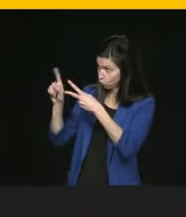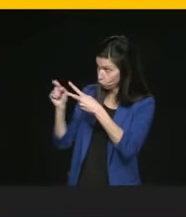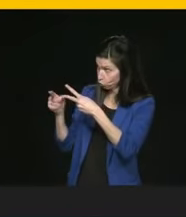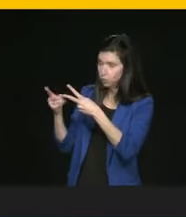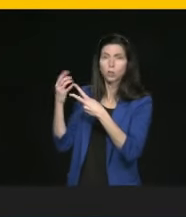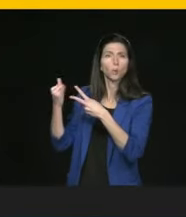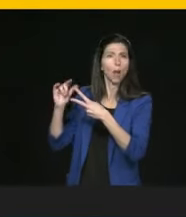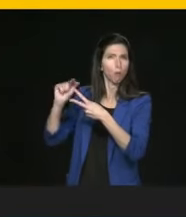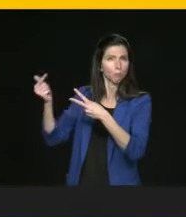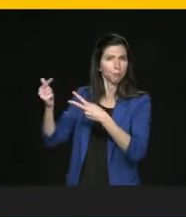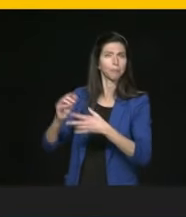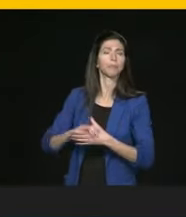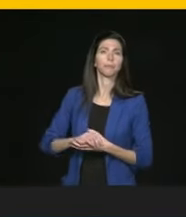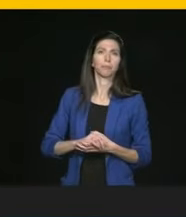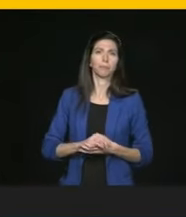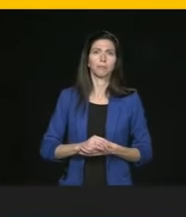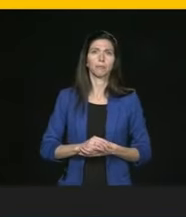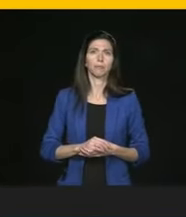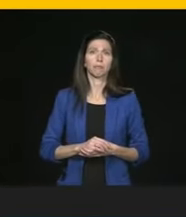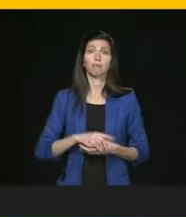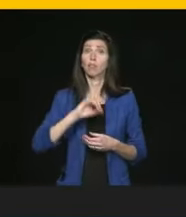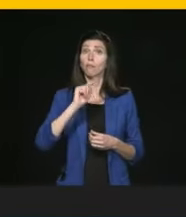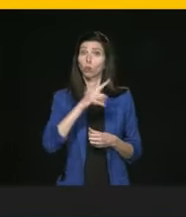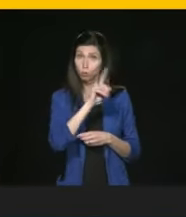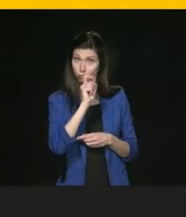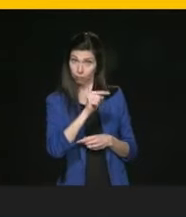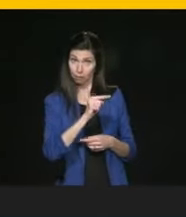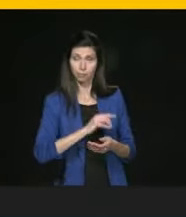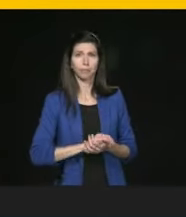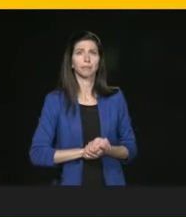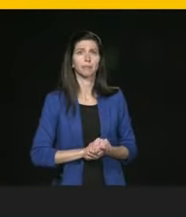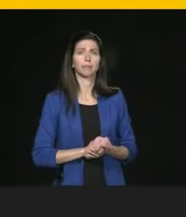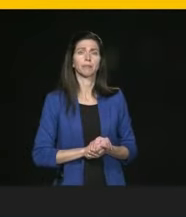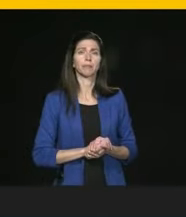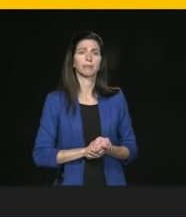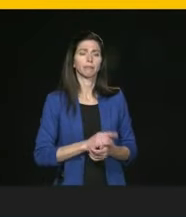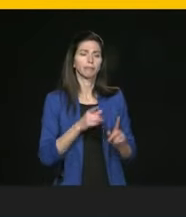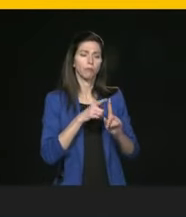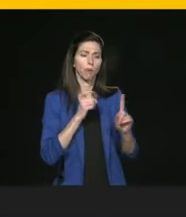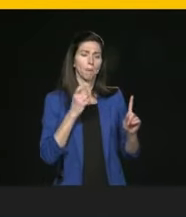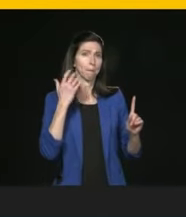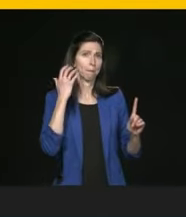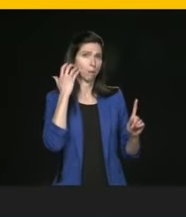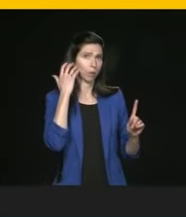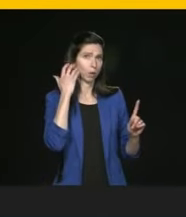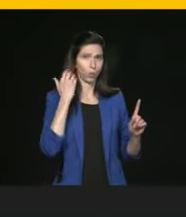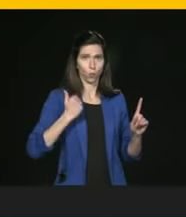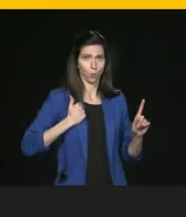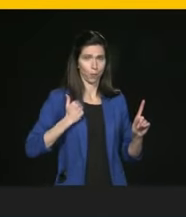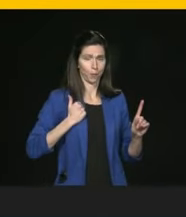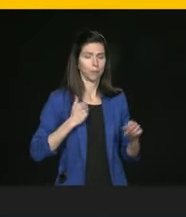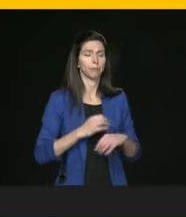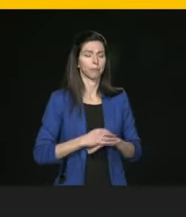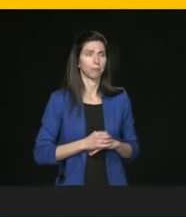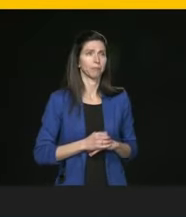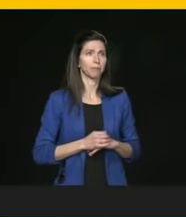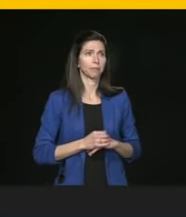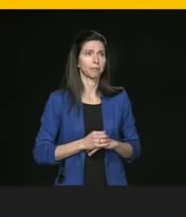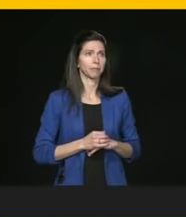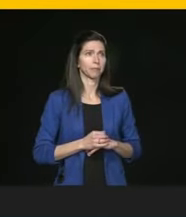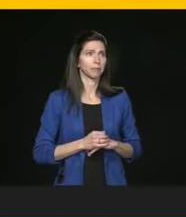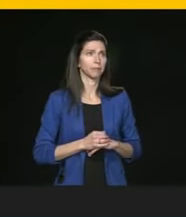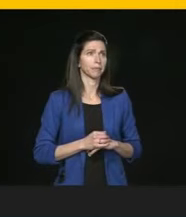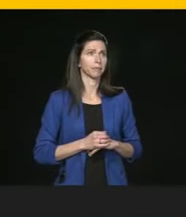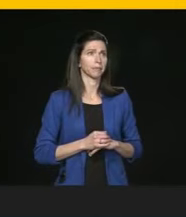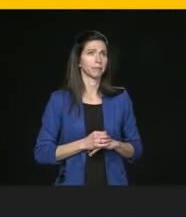First question, Philippe Vincent Foisy, Radio-Canada. Oui, bonjour. La première question pour Monsieur Duclos. Hello, I have a question